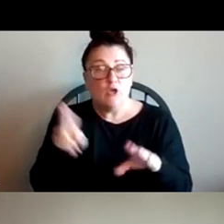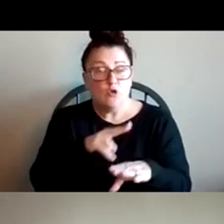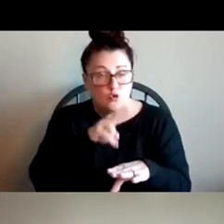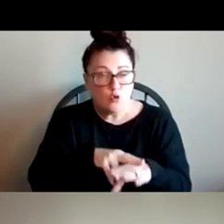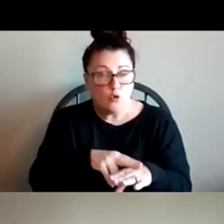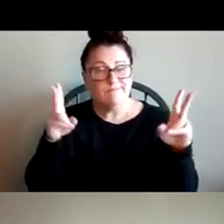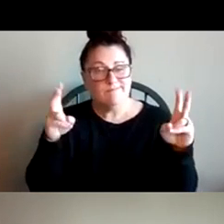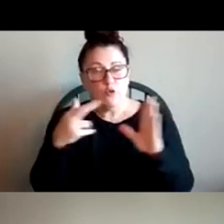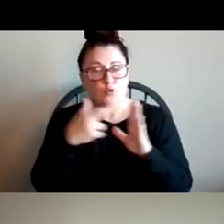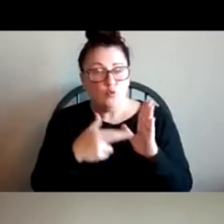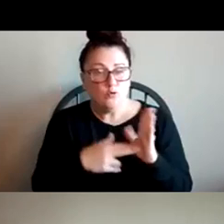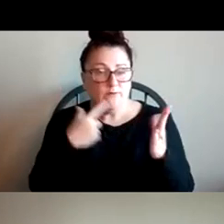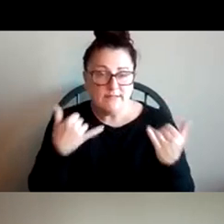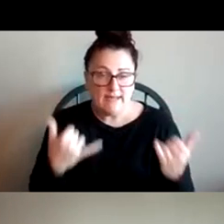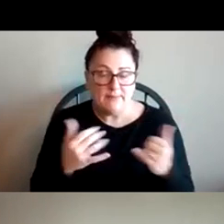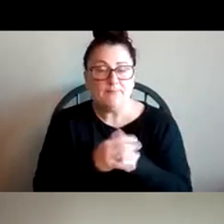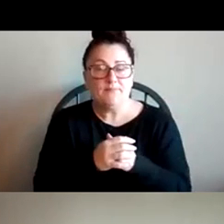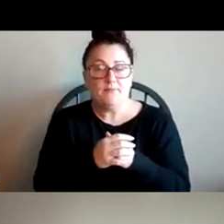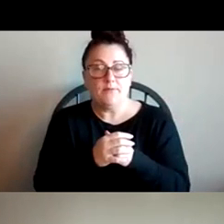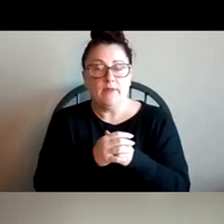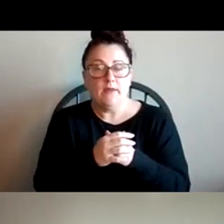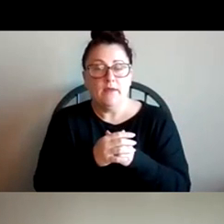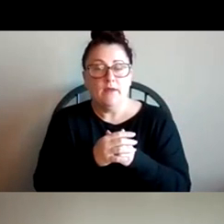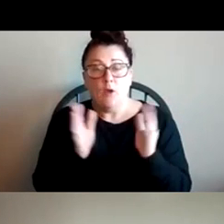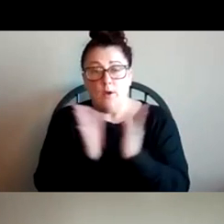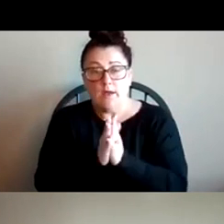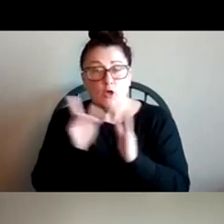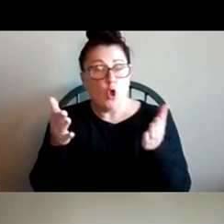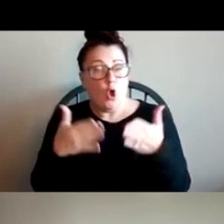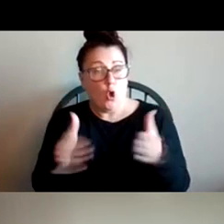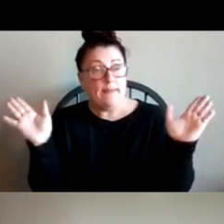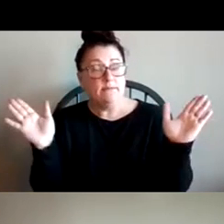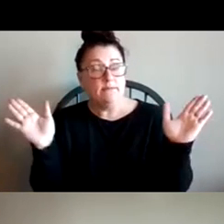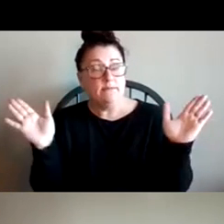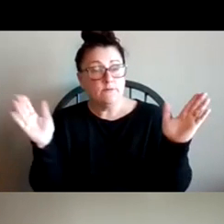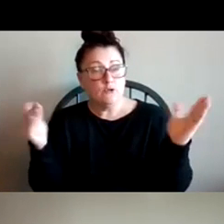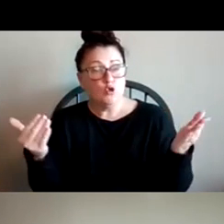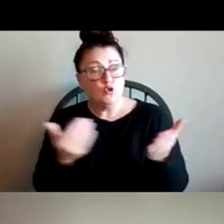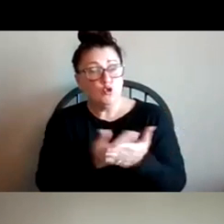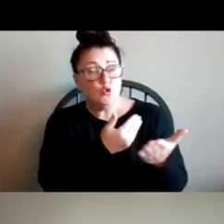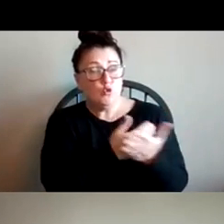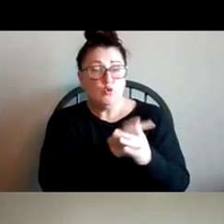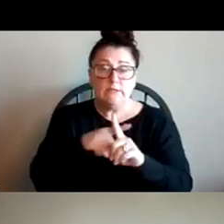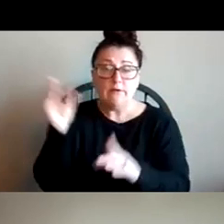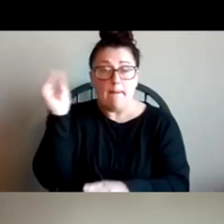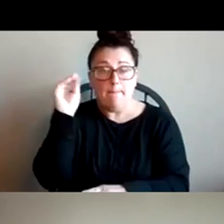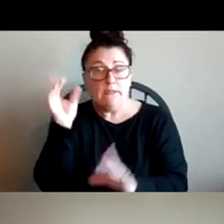for our time together. We ask participants to be open, to new or different